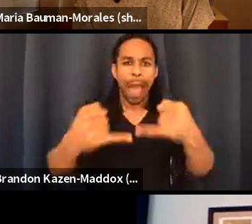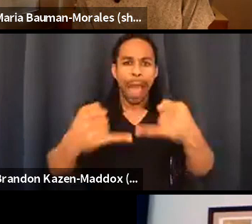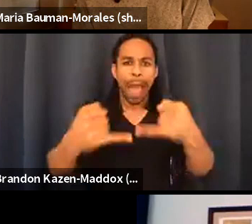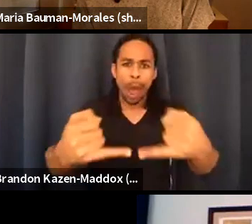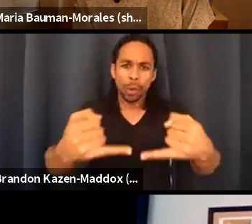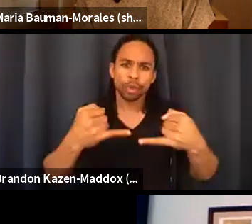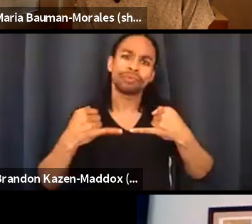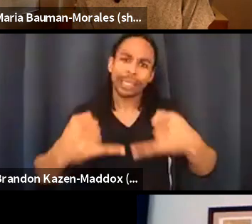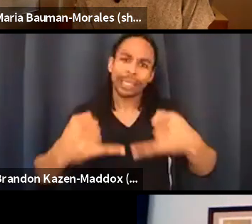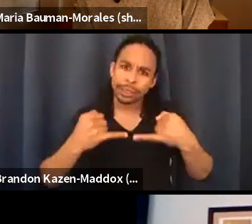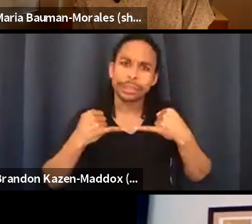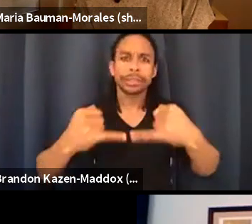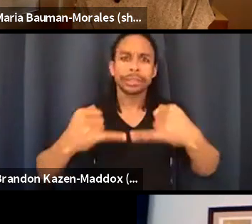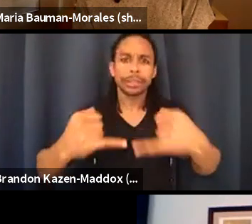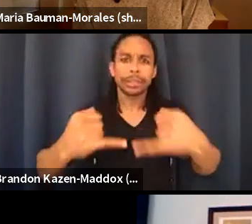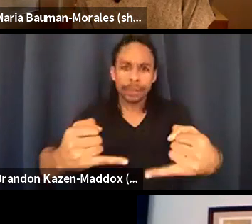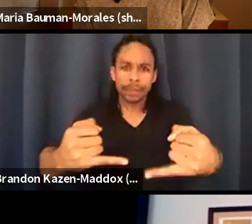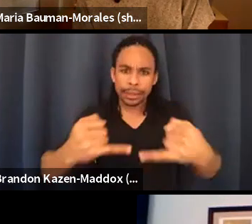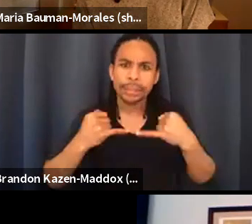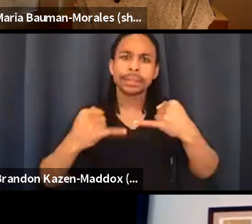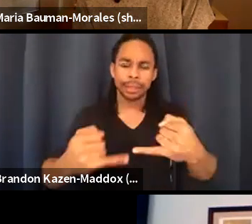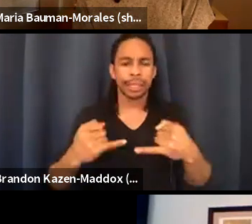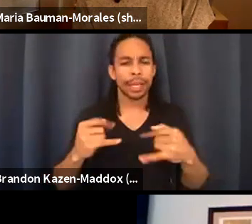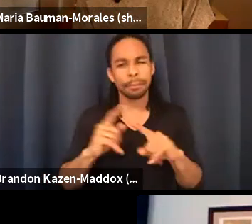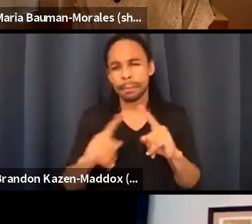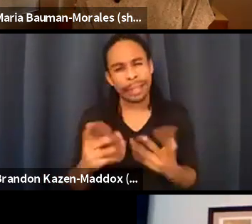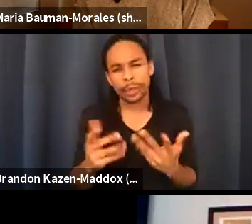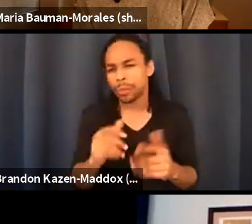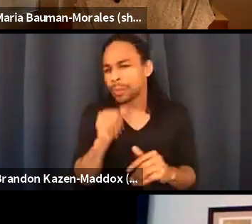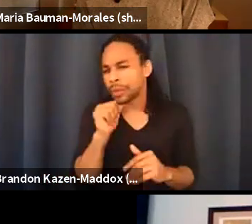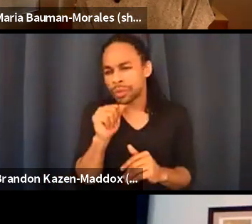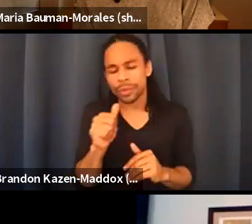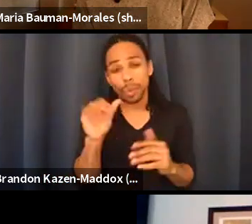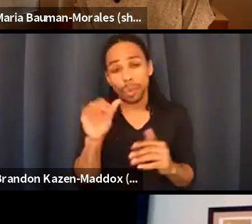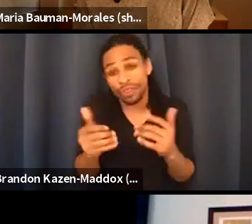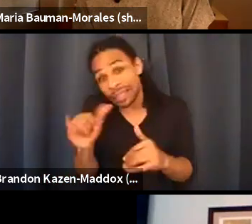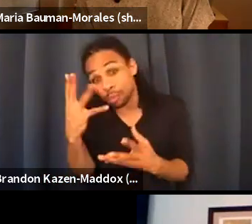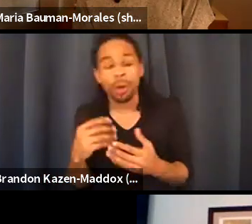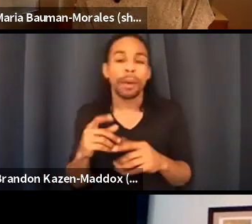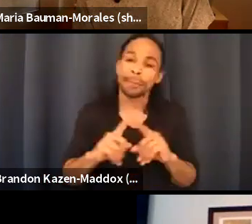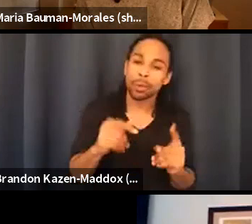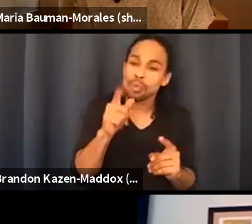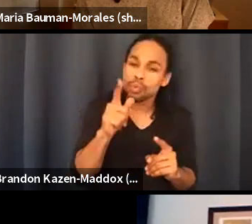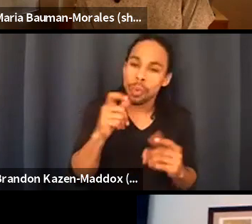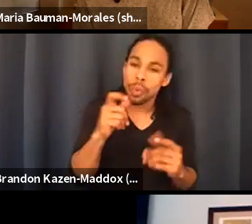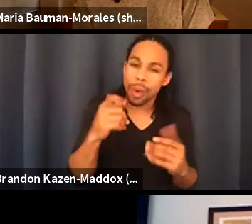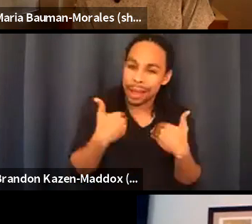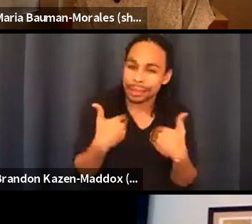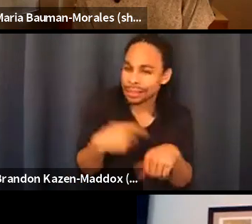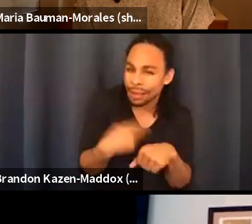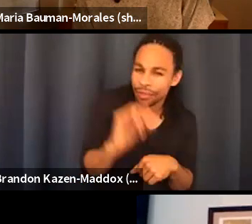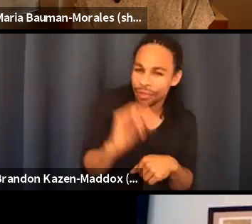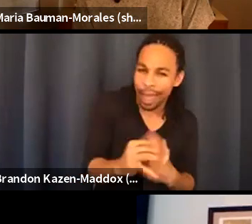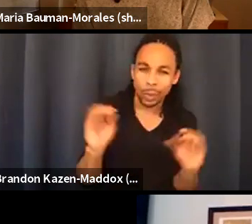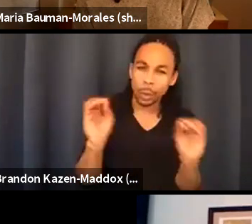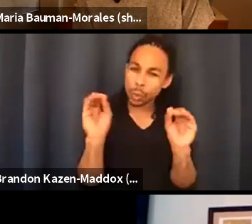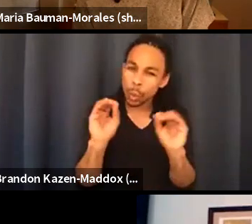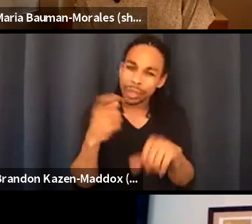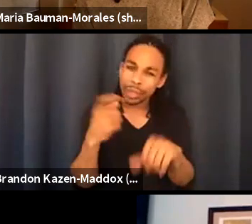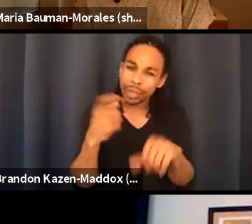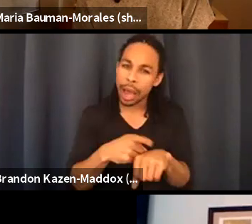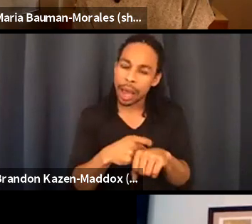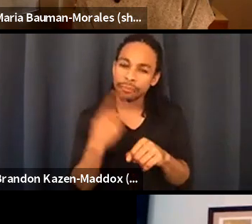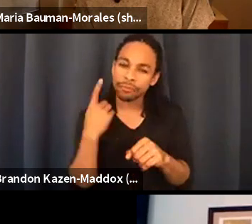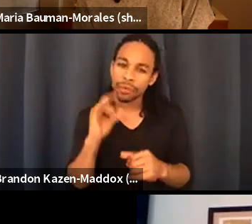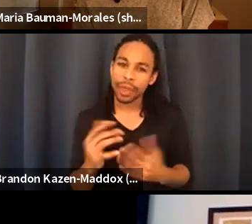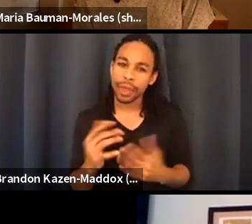about maintaining, there's for a little bit for me, like to what extent are we talking about the organization trying